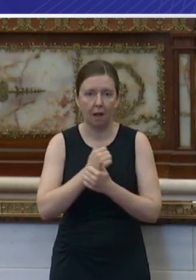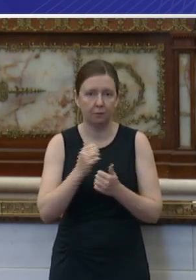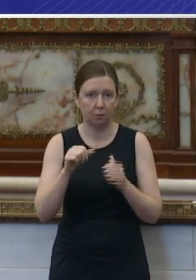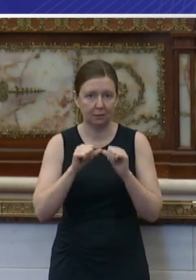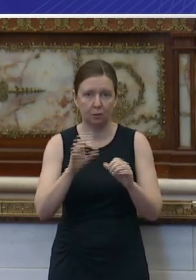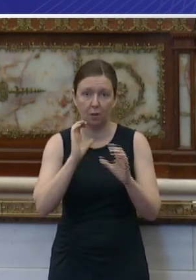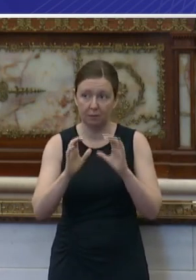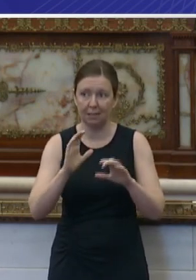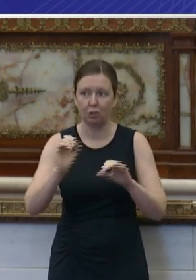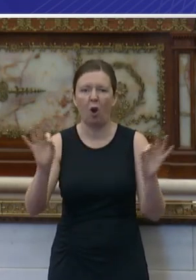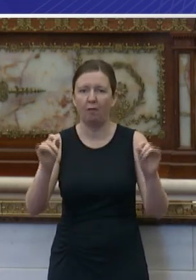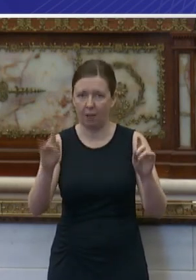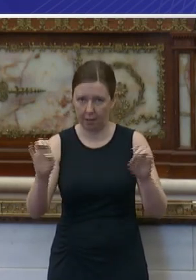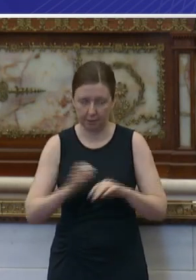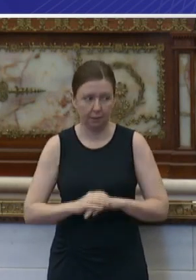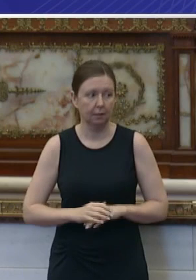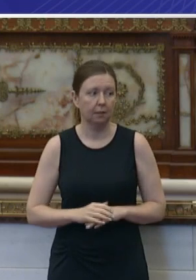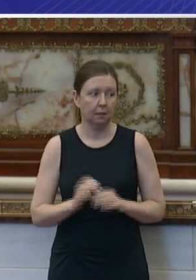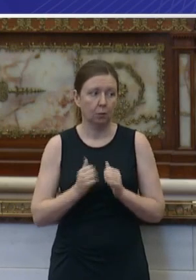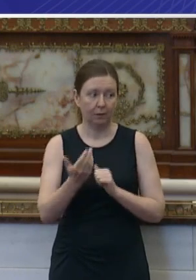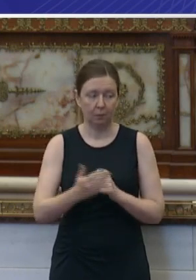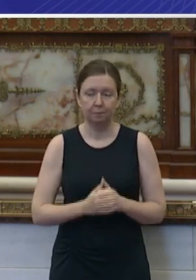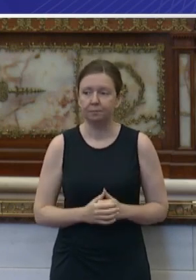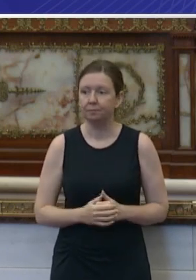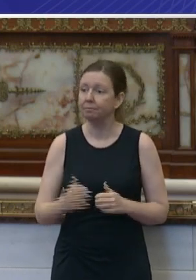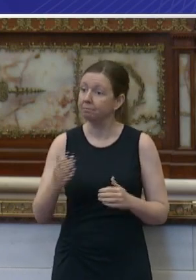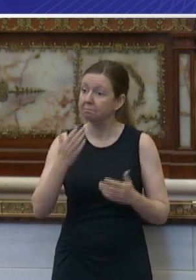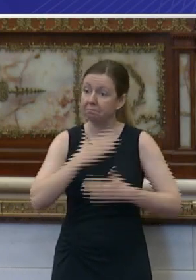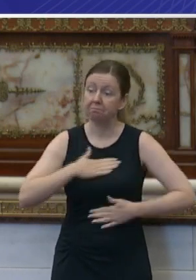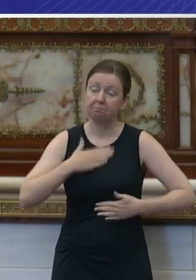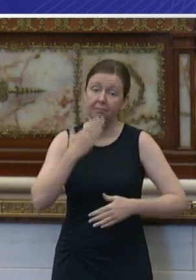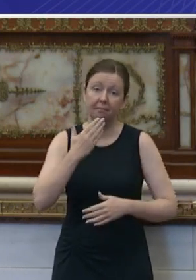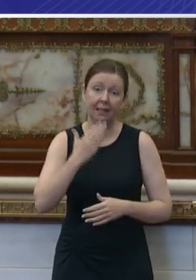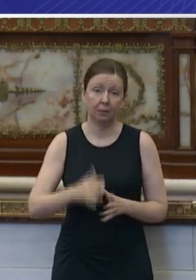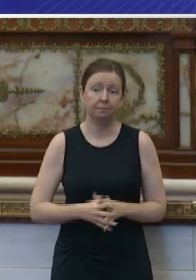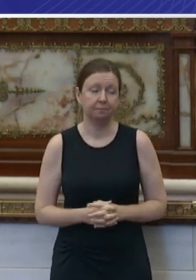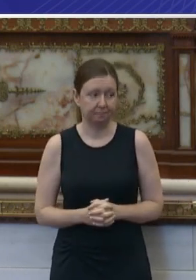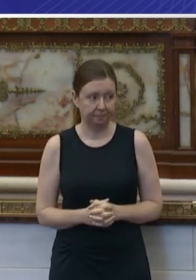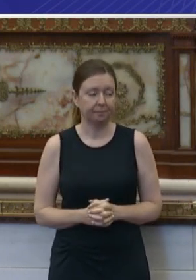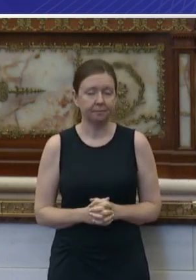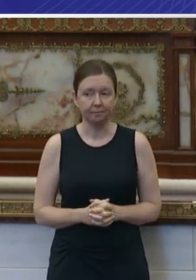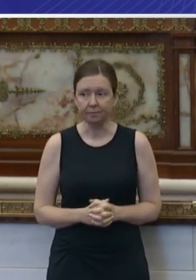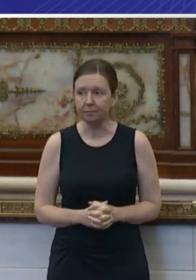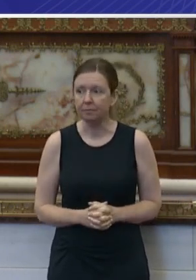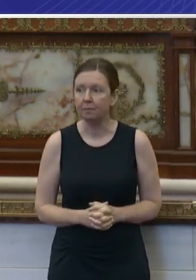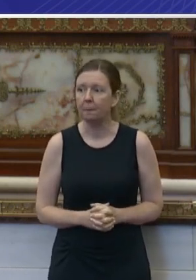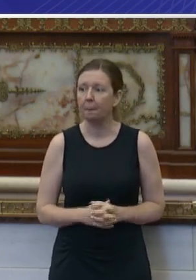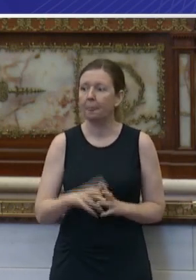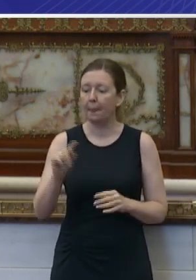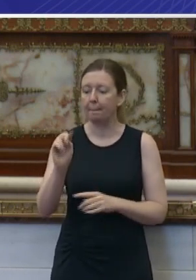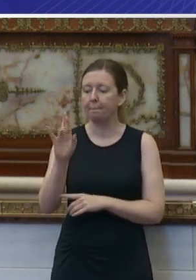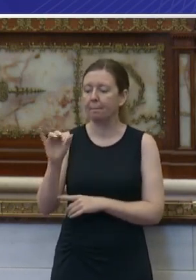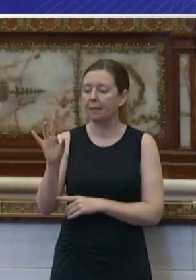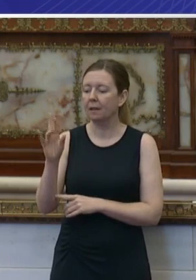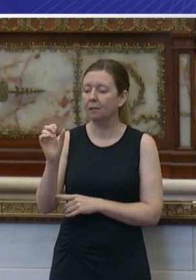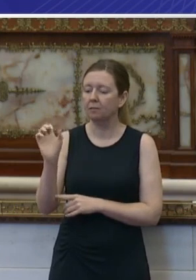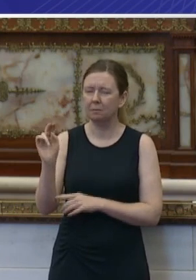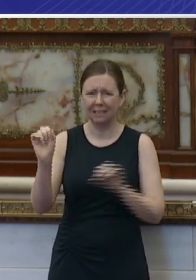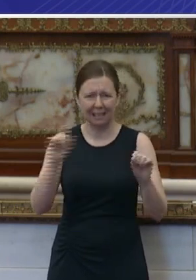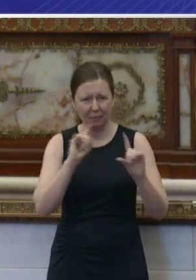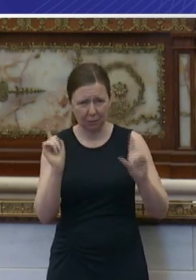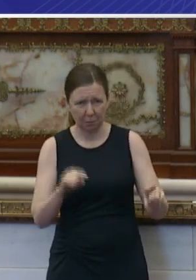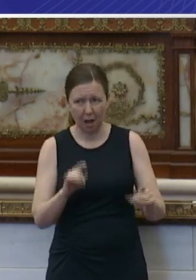this conversation offline with you. That's much appreciated. Thank you, Councilwoman. Mm-hmm. This is Terry Fromson. May I quickly